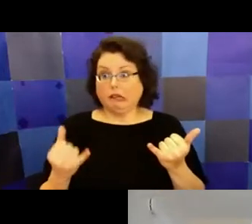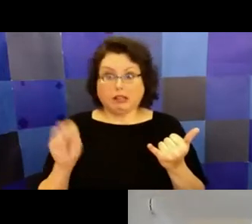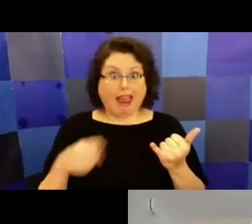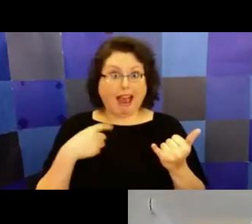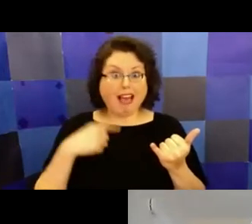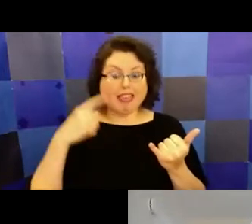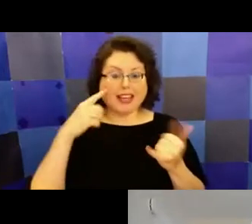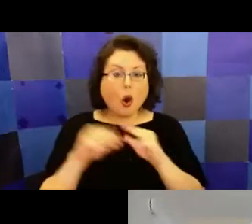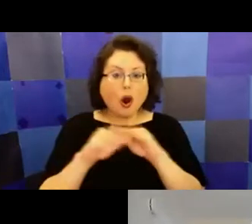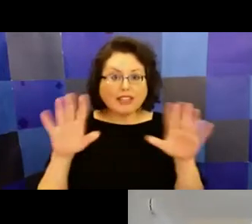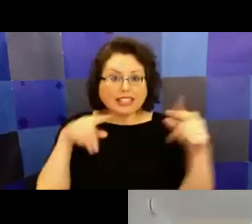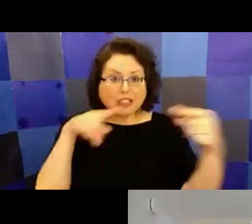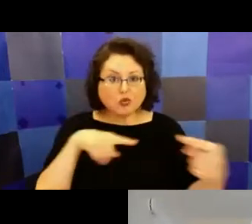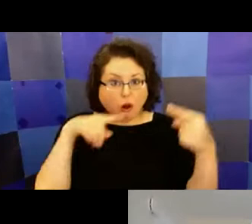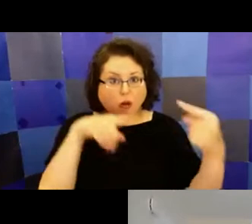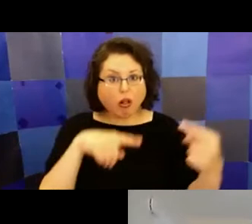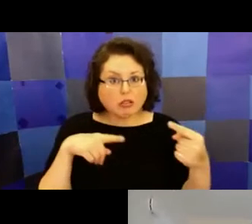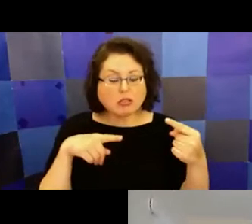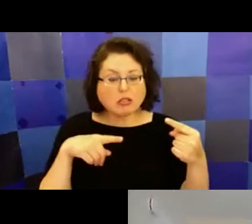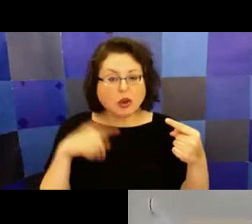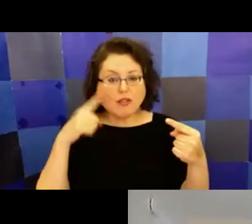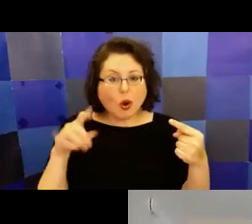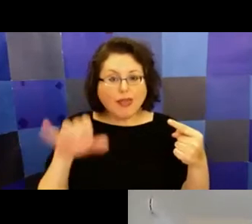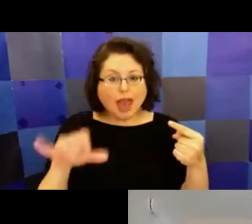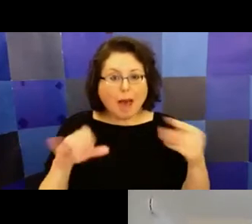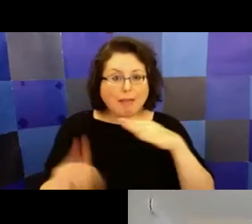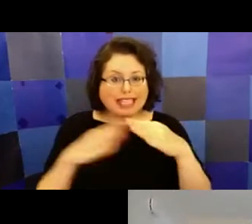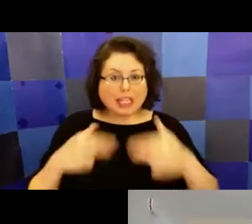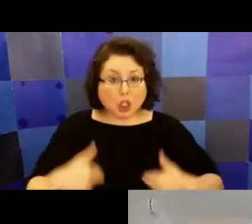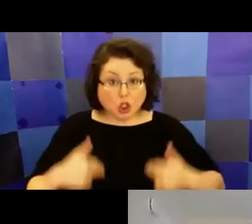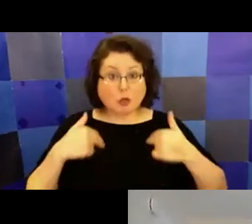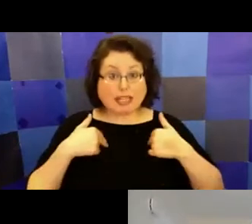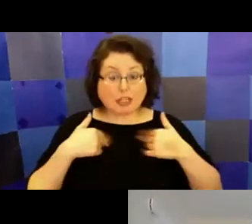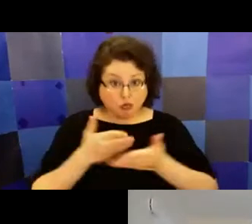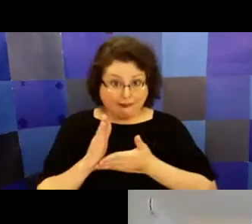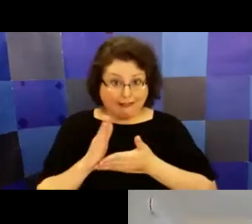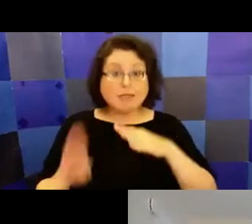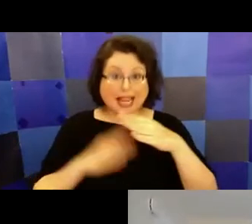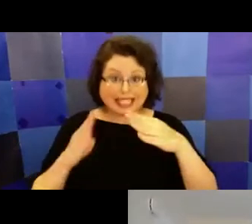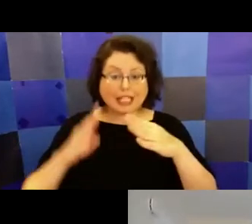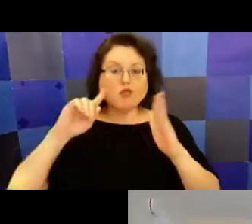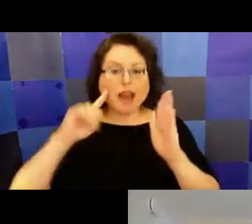obviously the struggles for the basic human rights and basic recognition